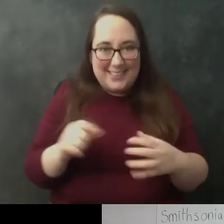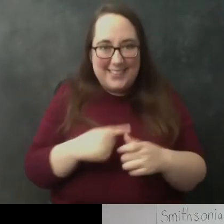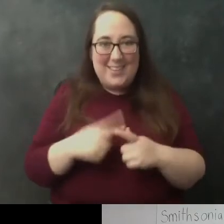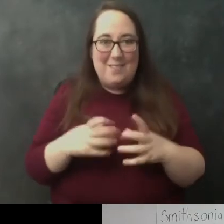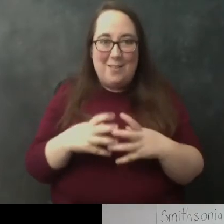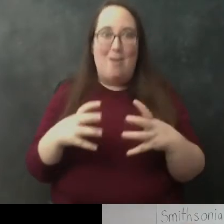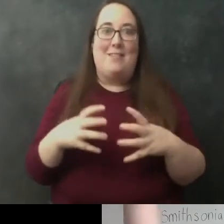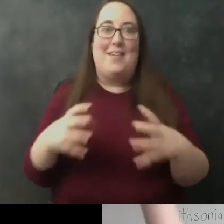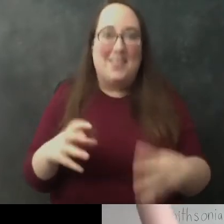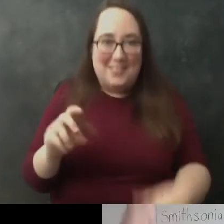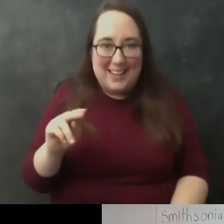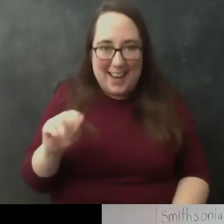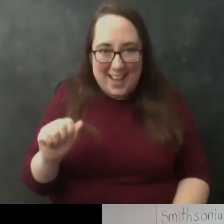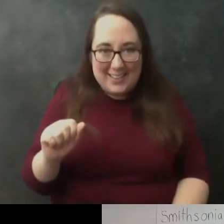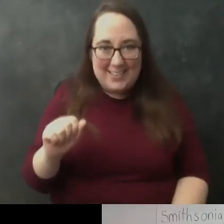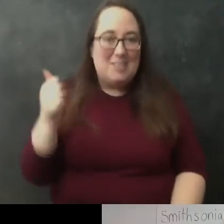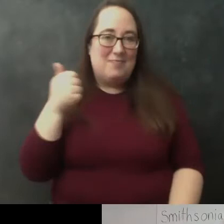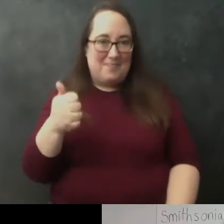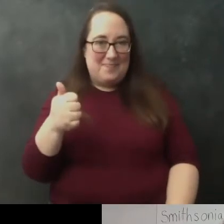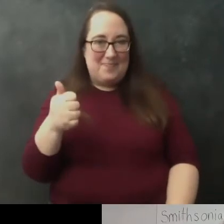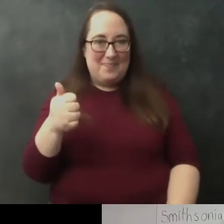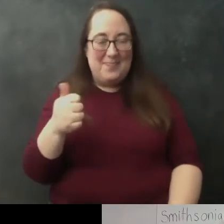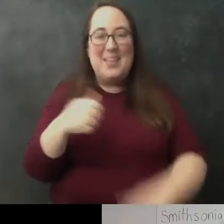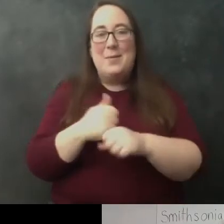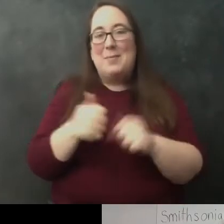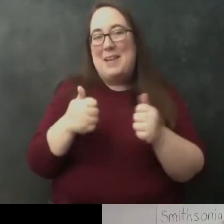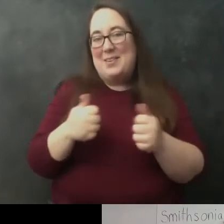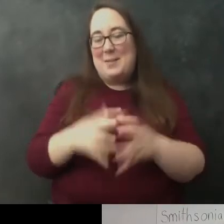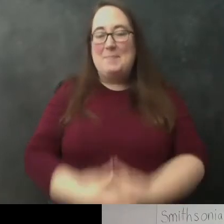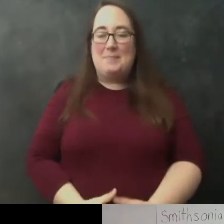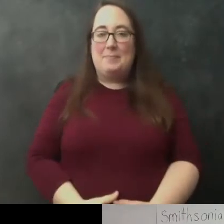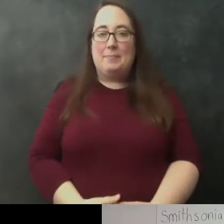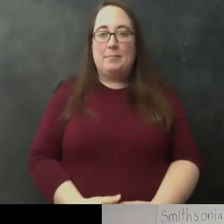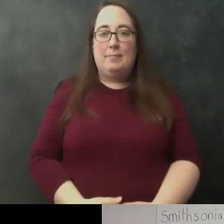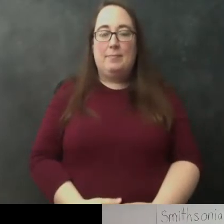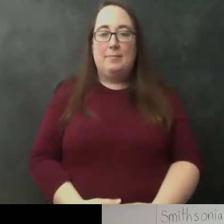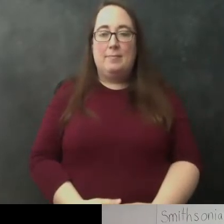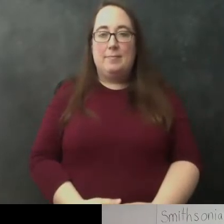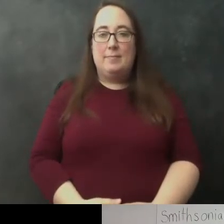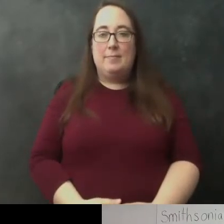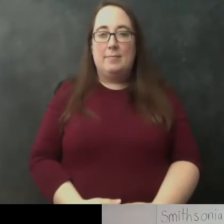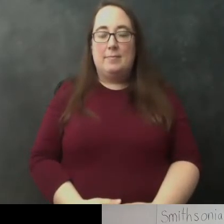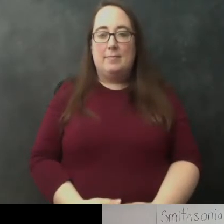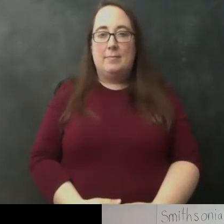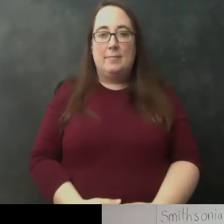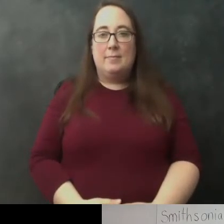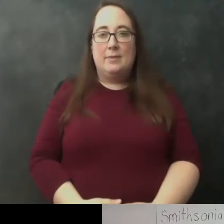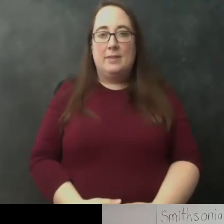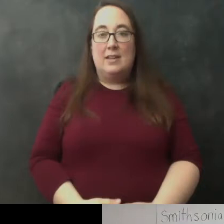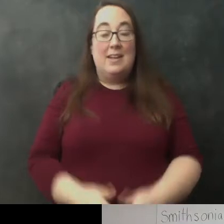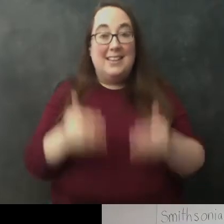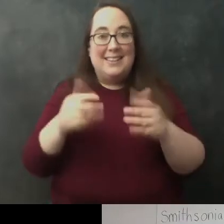of DNA. Okay, awesome. That's gonna make this really great. Okay, all right. So let's get started.